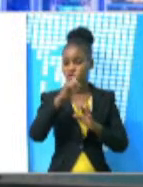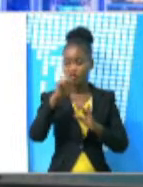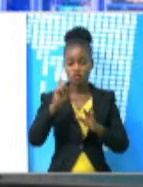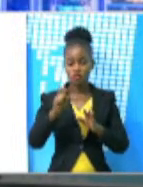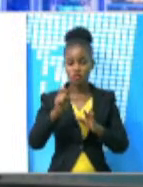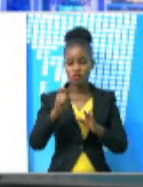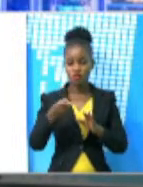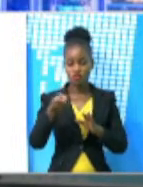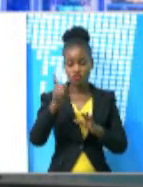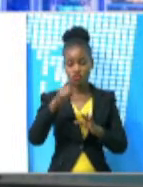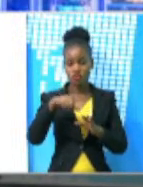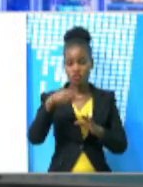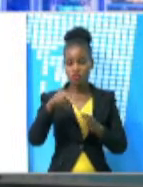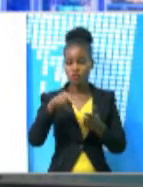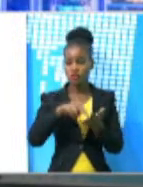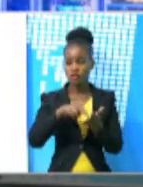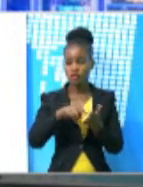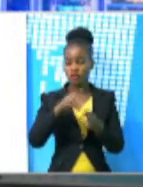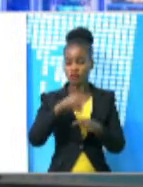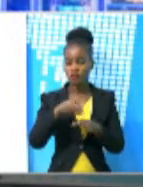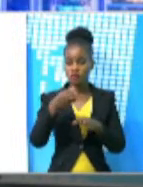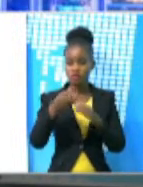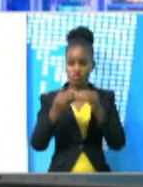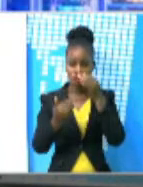the Kingfisher stands to date?